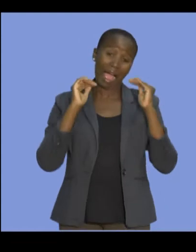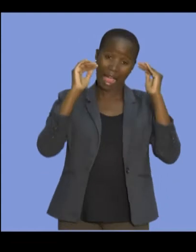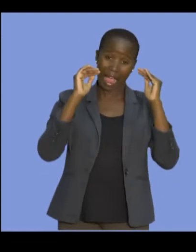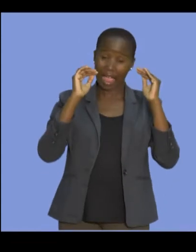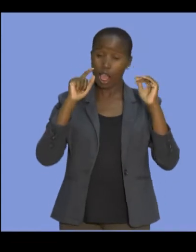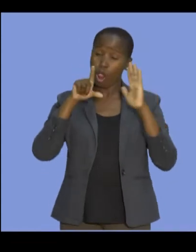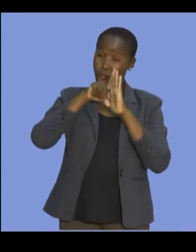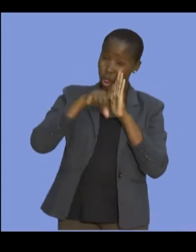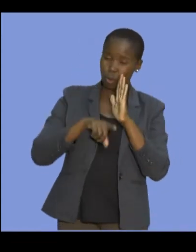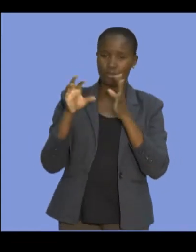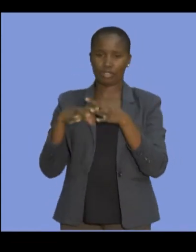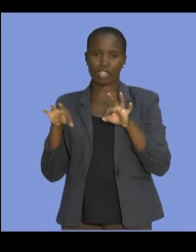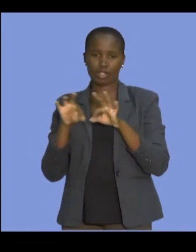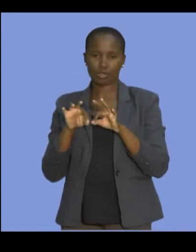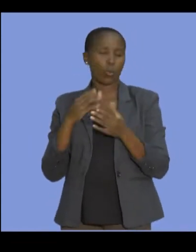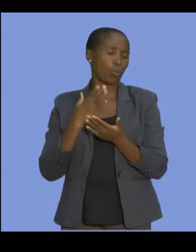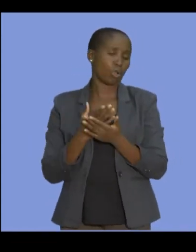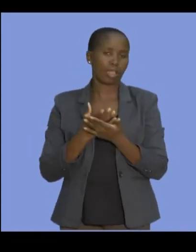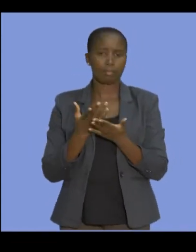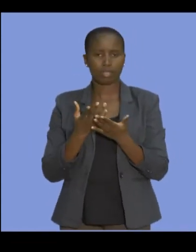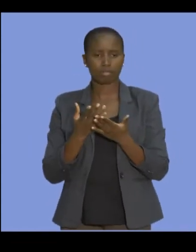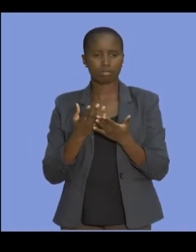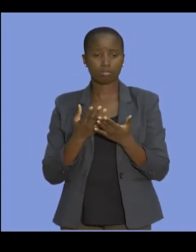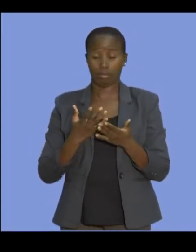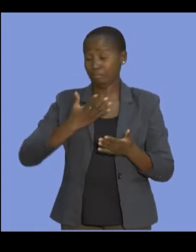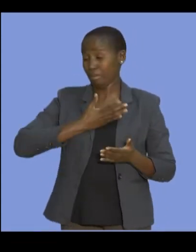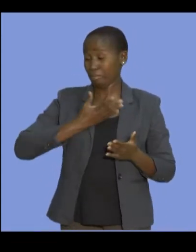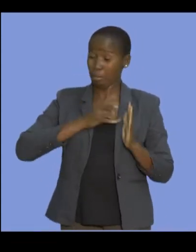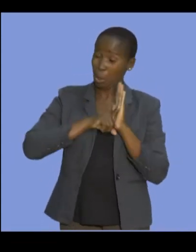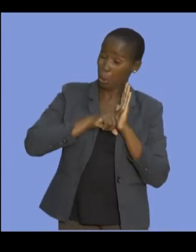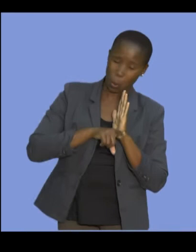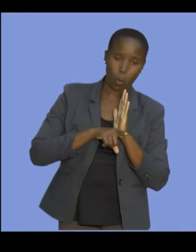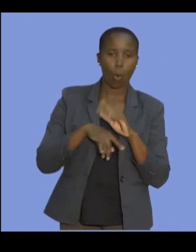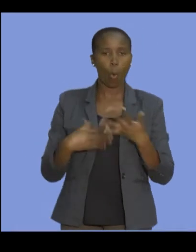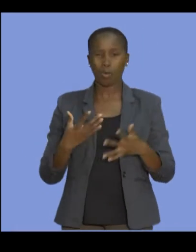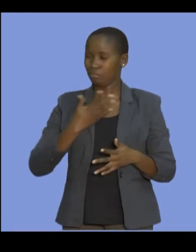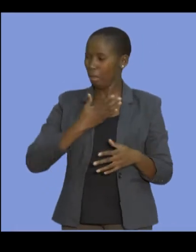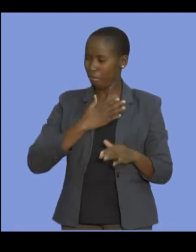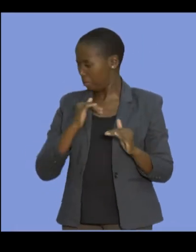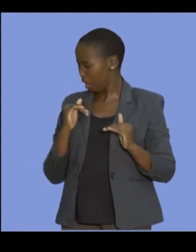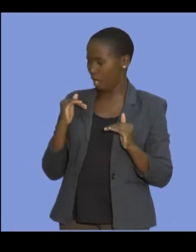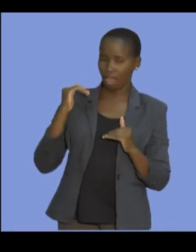set of data. It can be extremely low or extremely high.